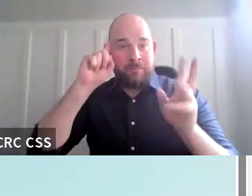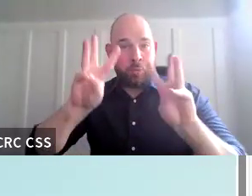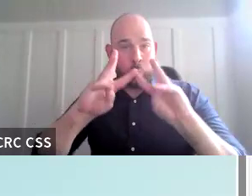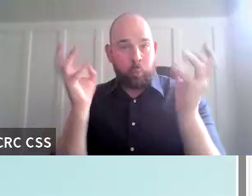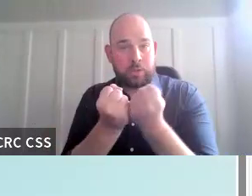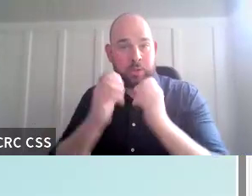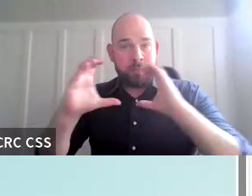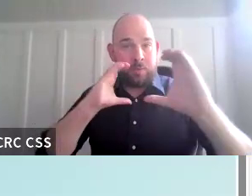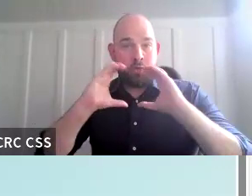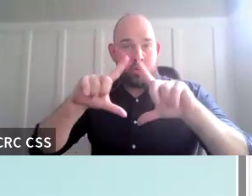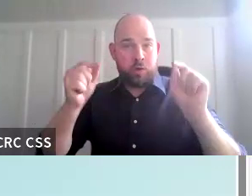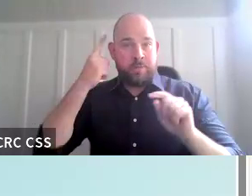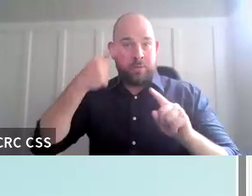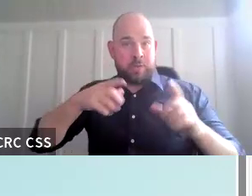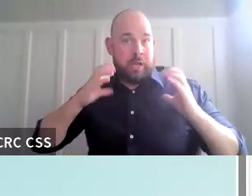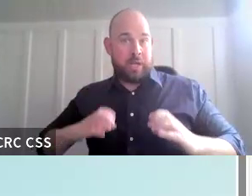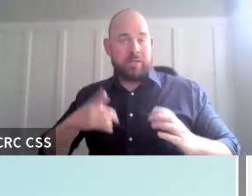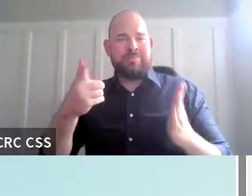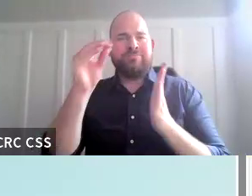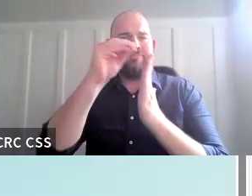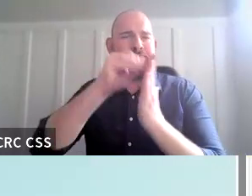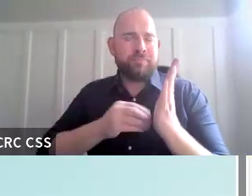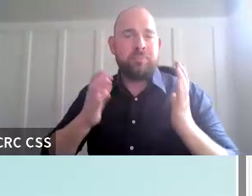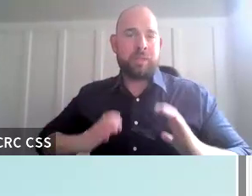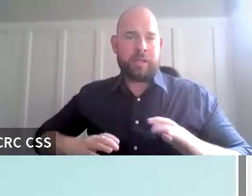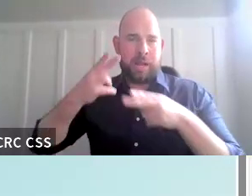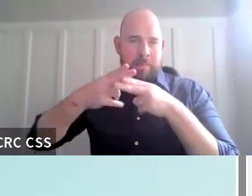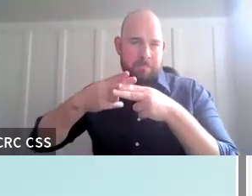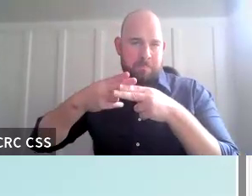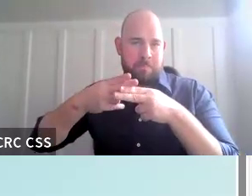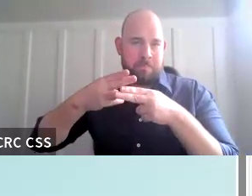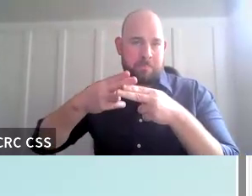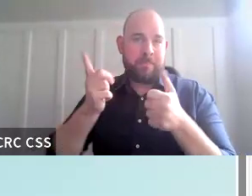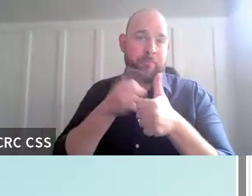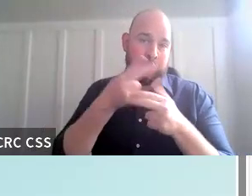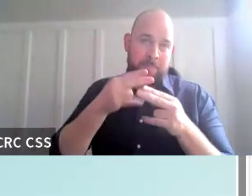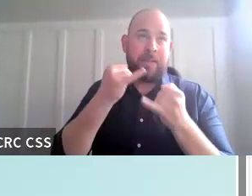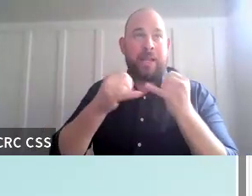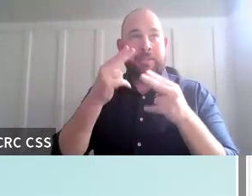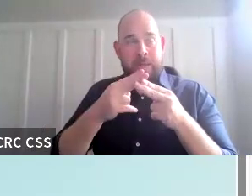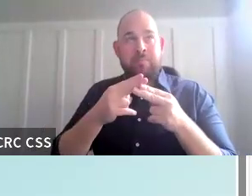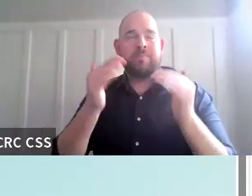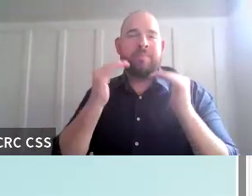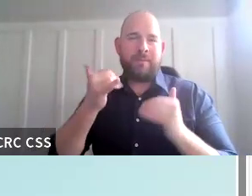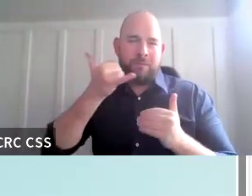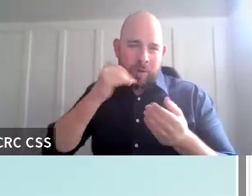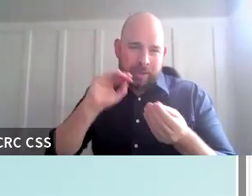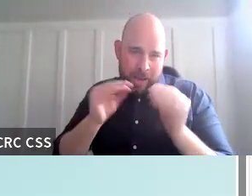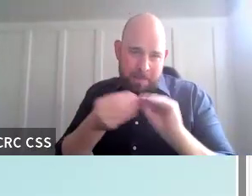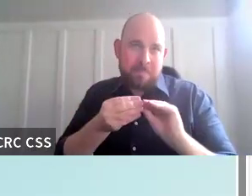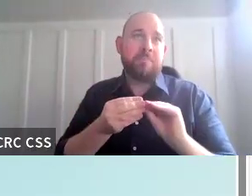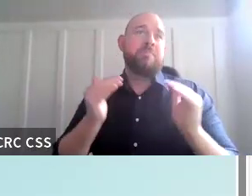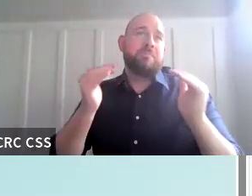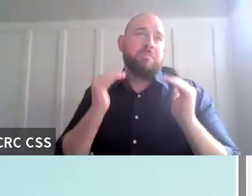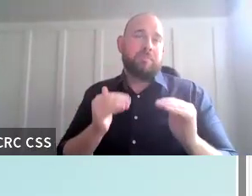So this is if you're interested in signing up for the workshop for communication cards for clients, you can put in your client's name,